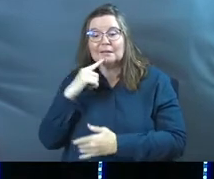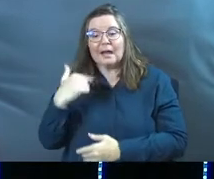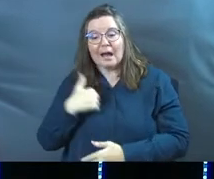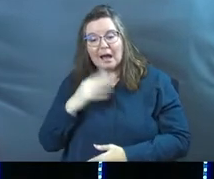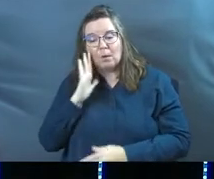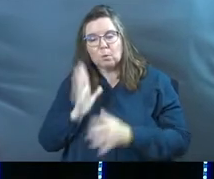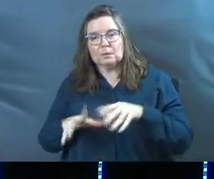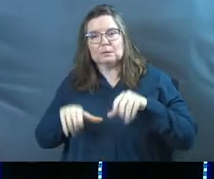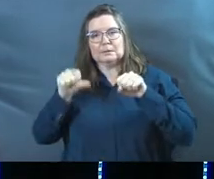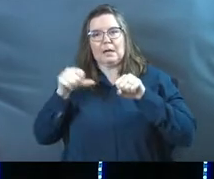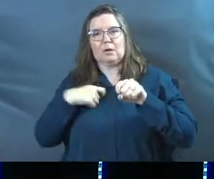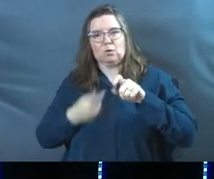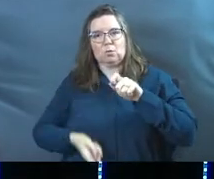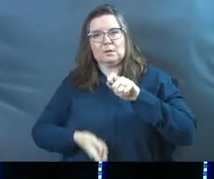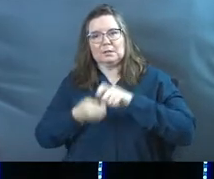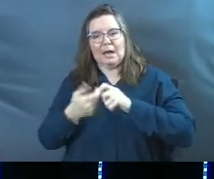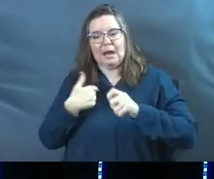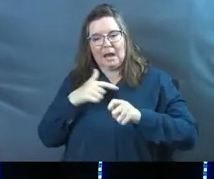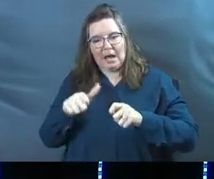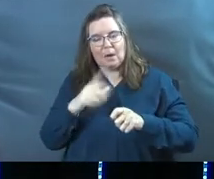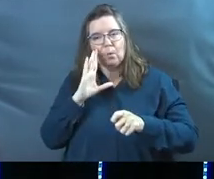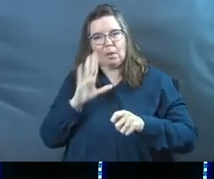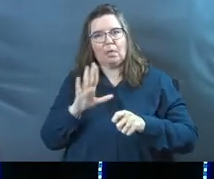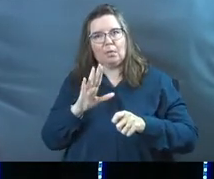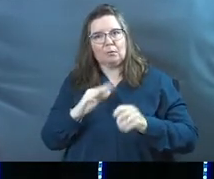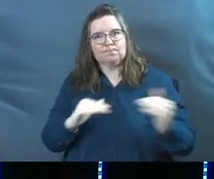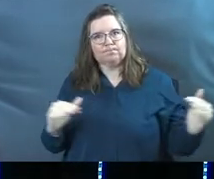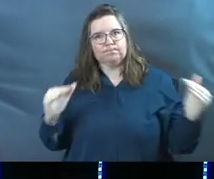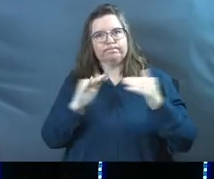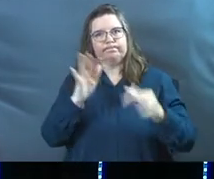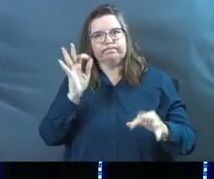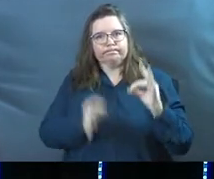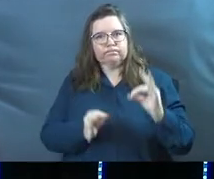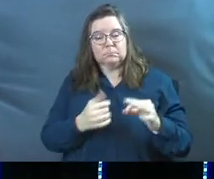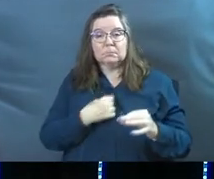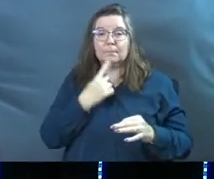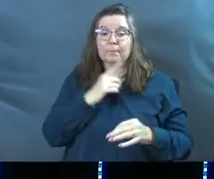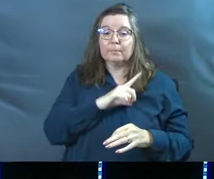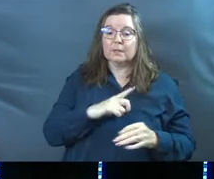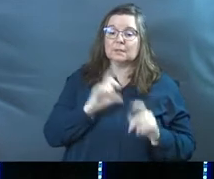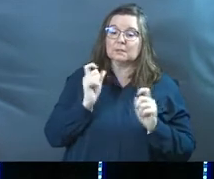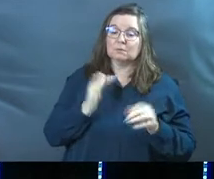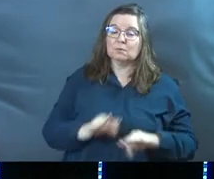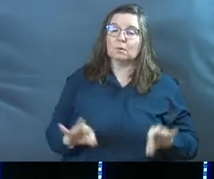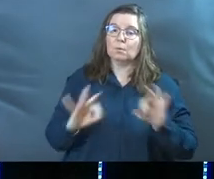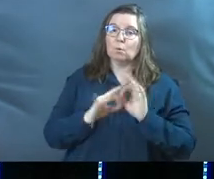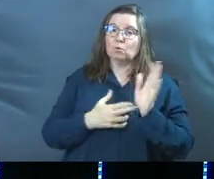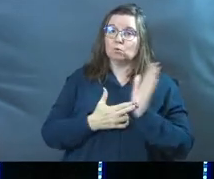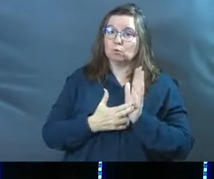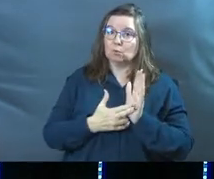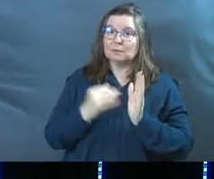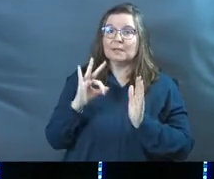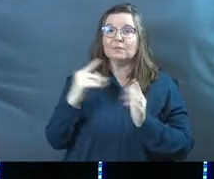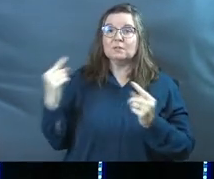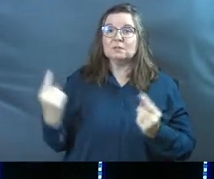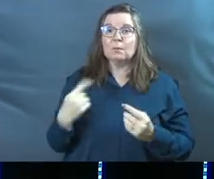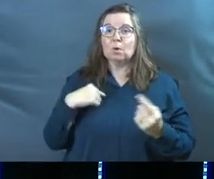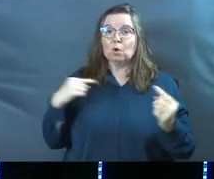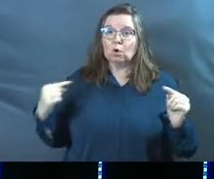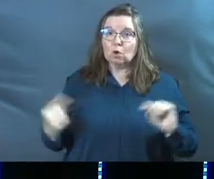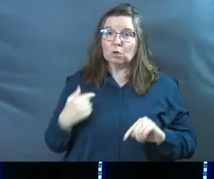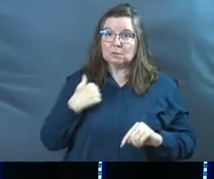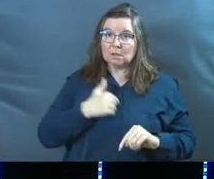them back, says the Lord. Now, I love this verse because it gives us an important truth. And that is, if someone hurts us,